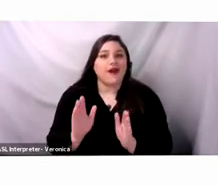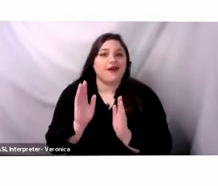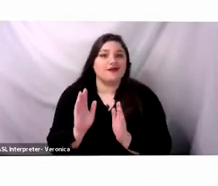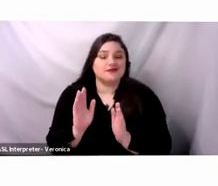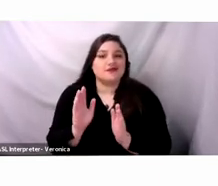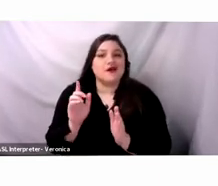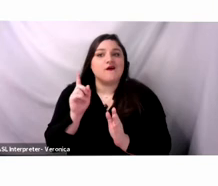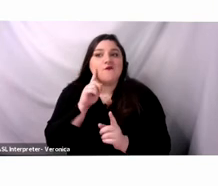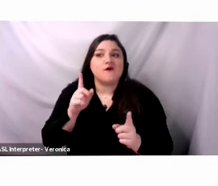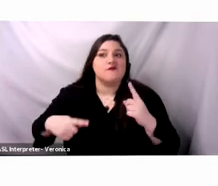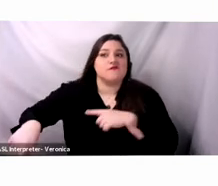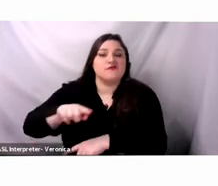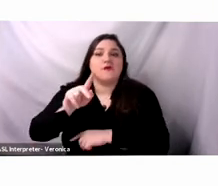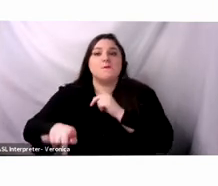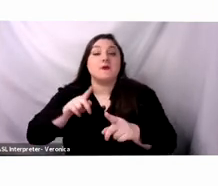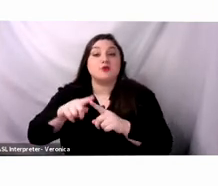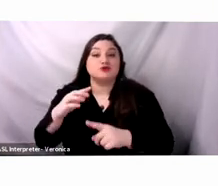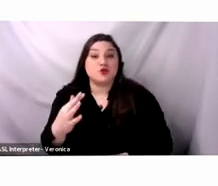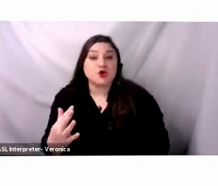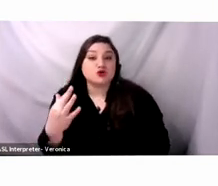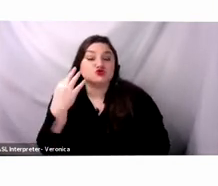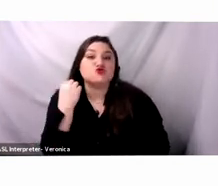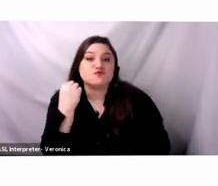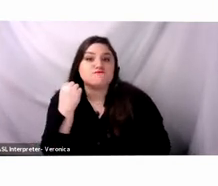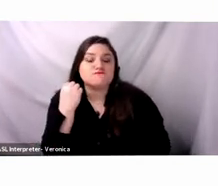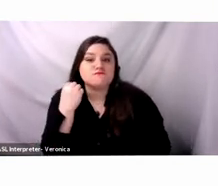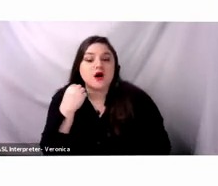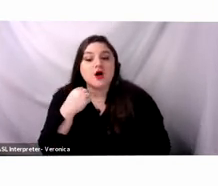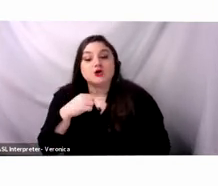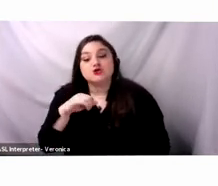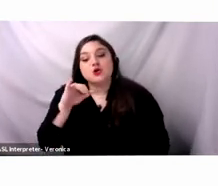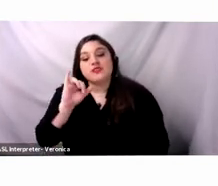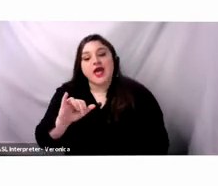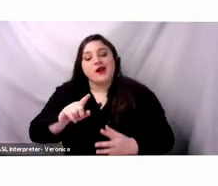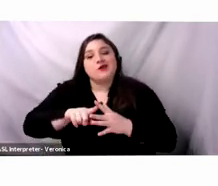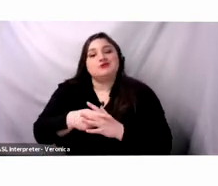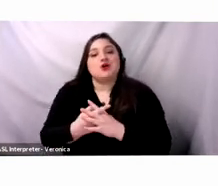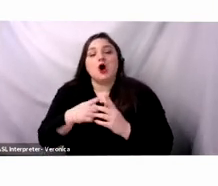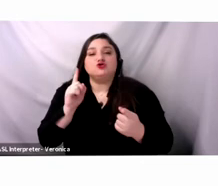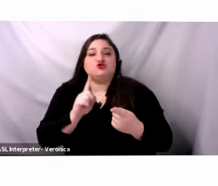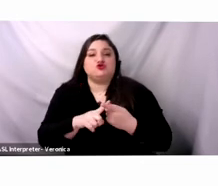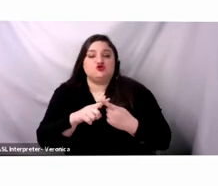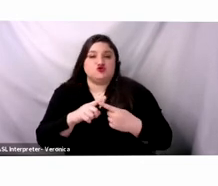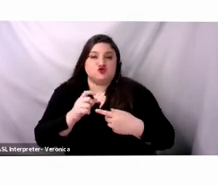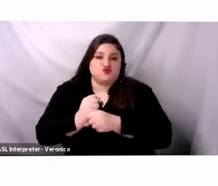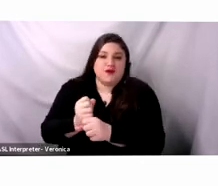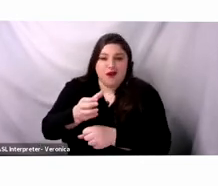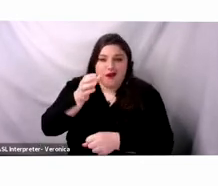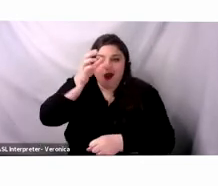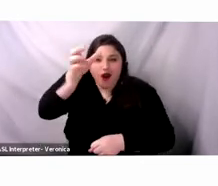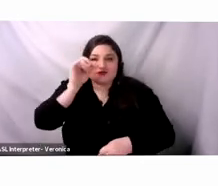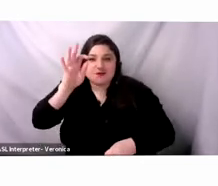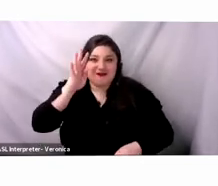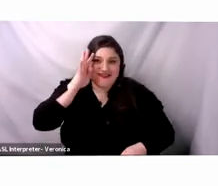So, it throws the word innovation around to create more